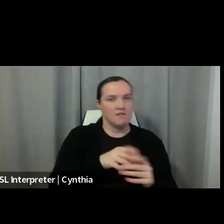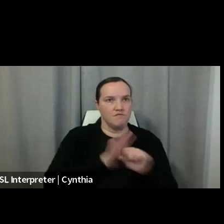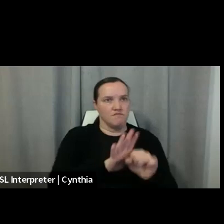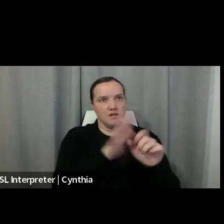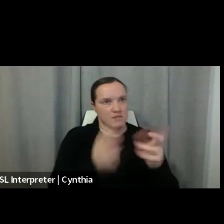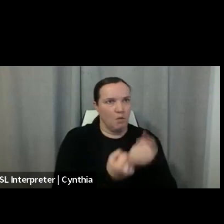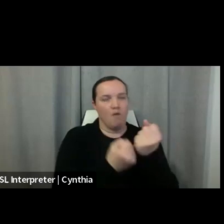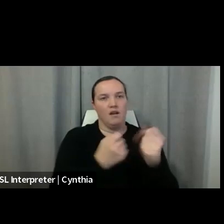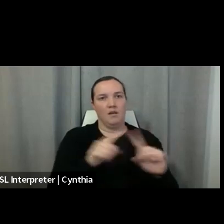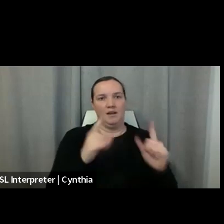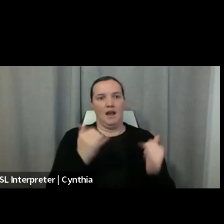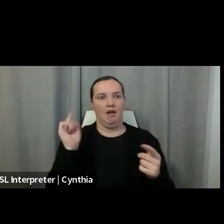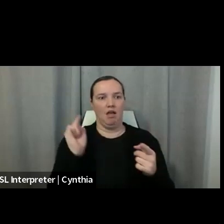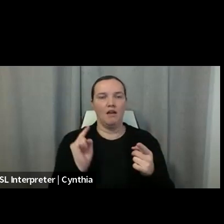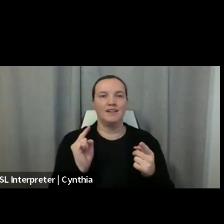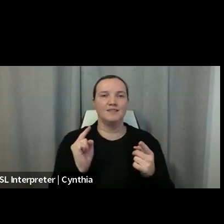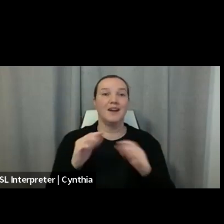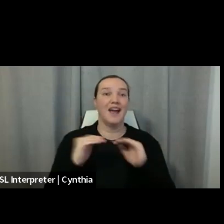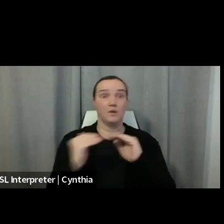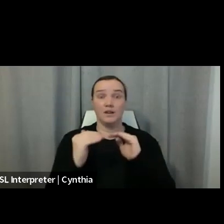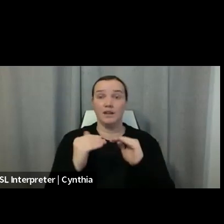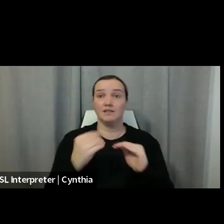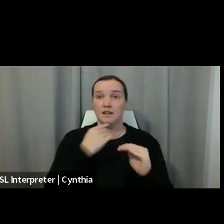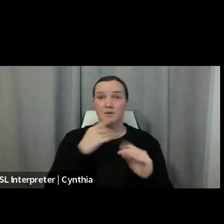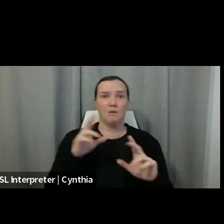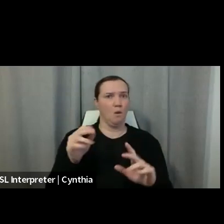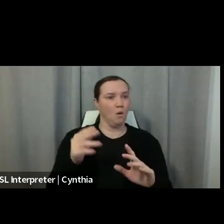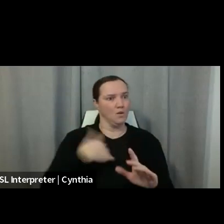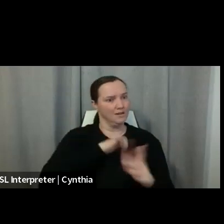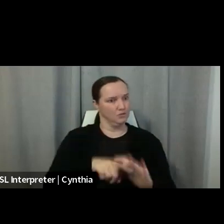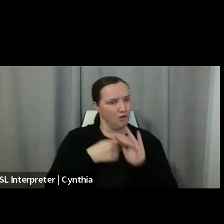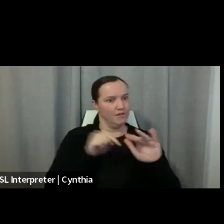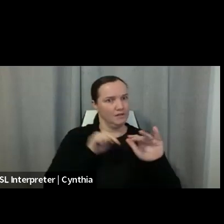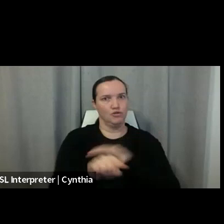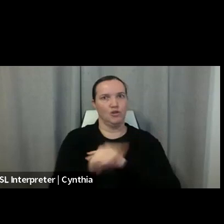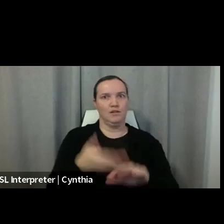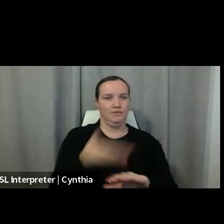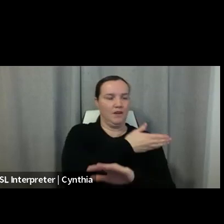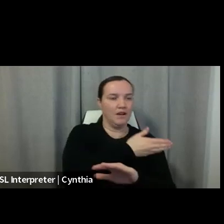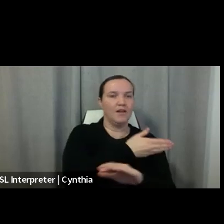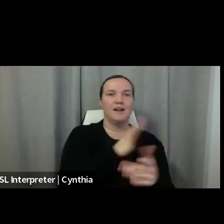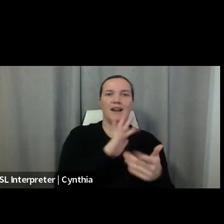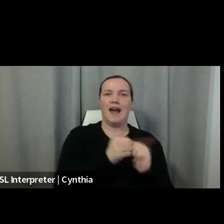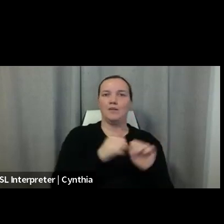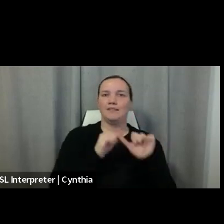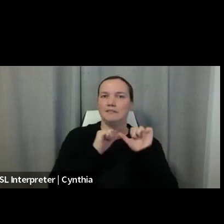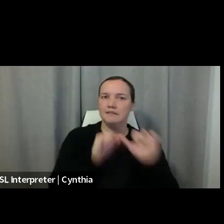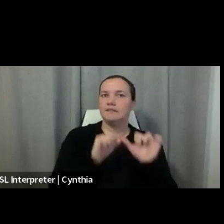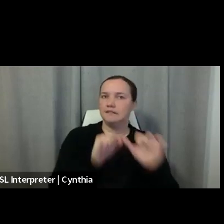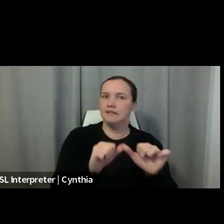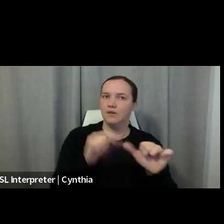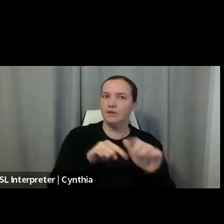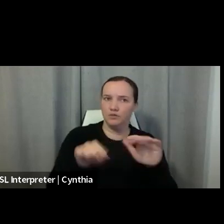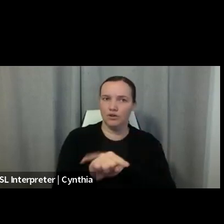saying, no, Equity actually started this journey ahead of some of all of that. And so it's how do we keep that momentum going? So again, collective